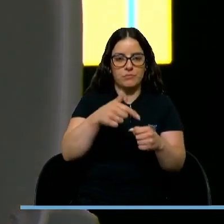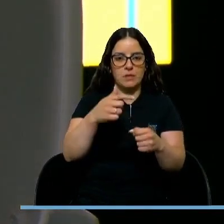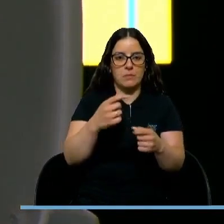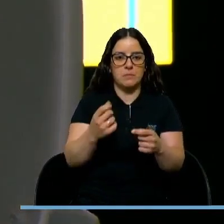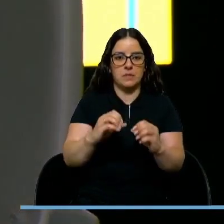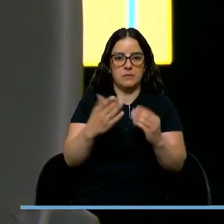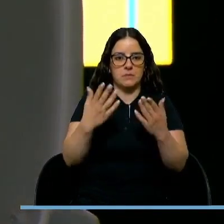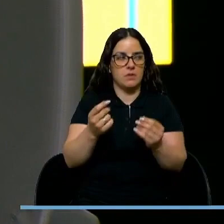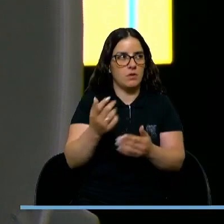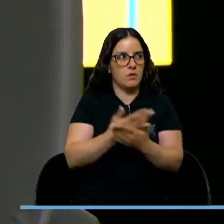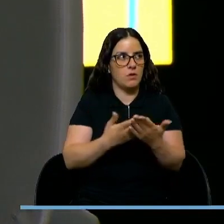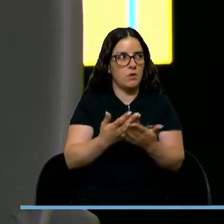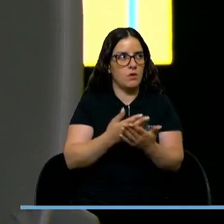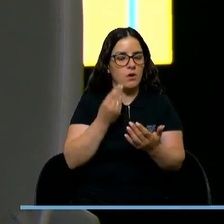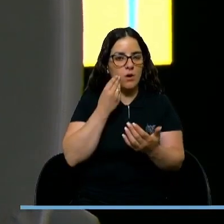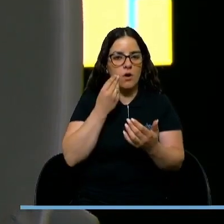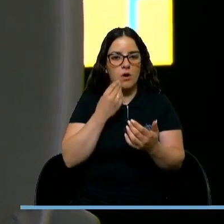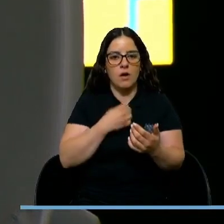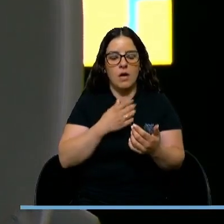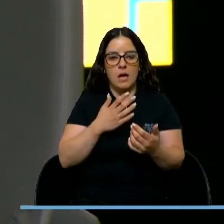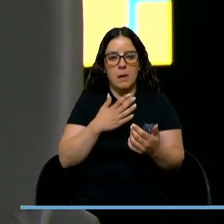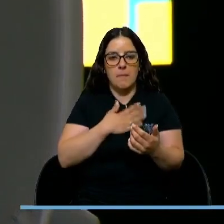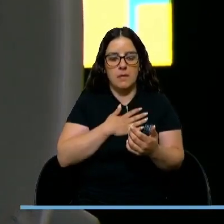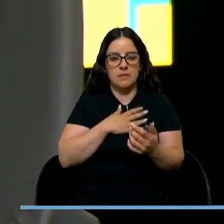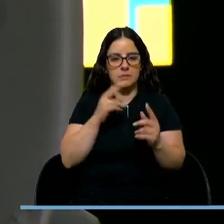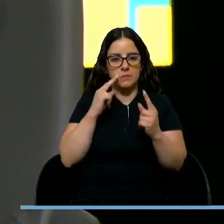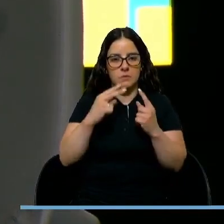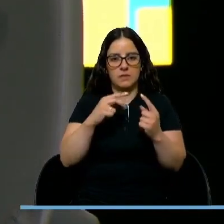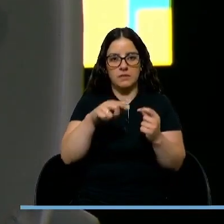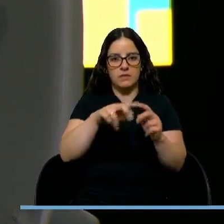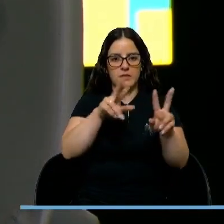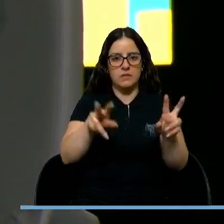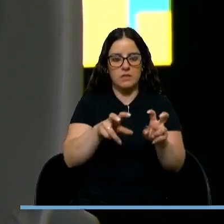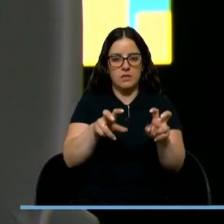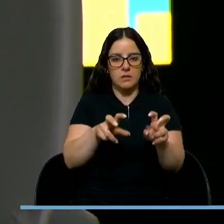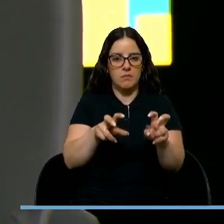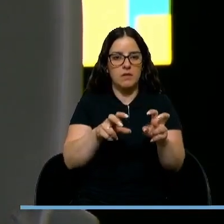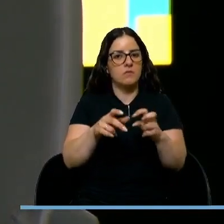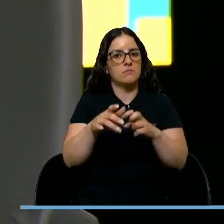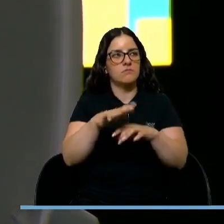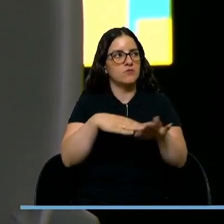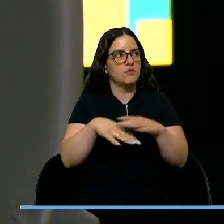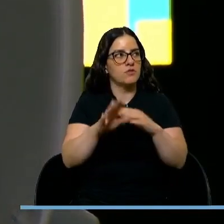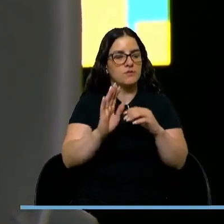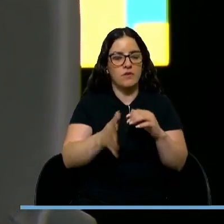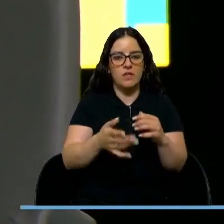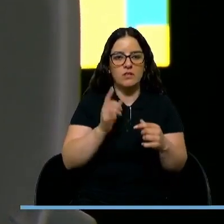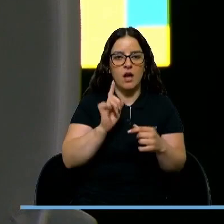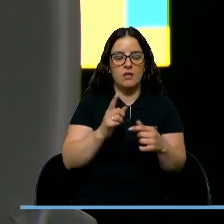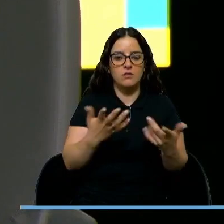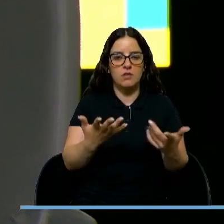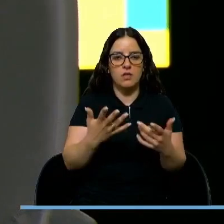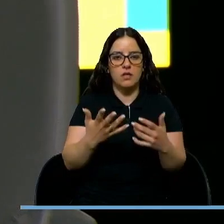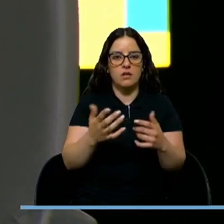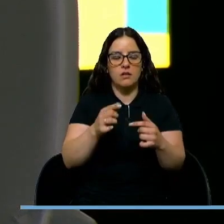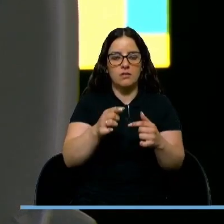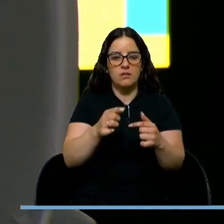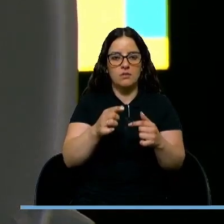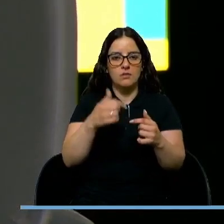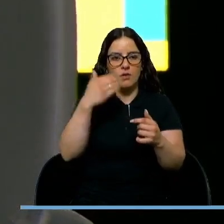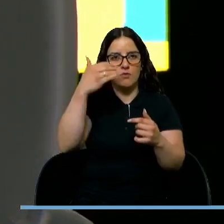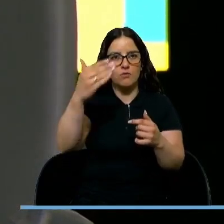their main businesses, how has the company considered this topic? What is it doing in